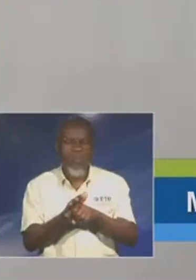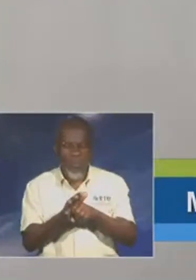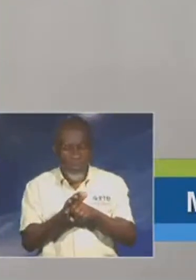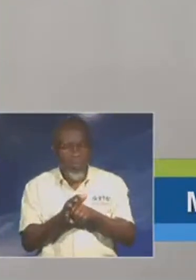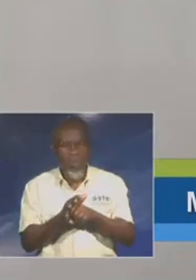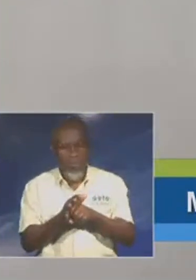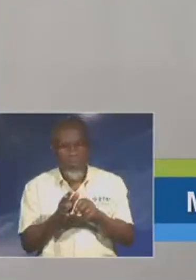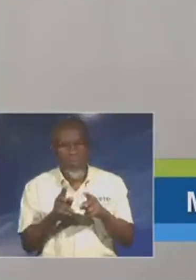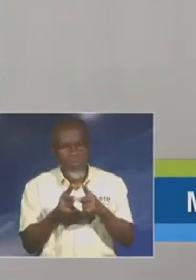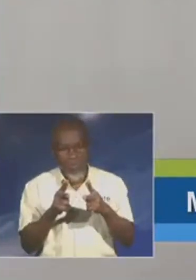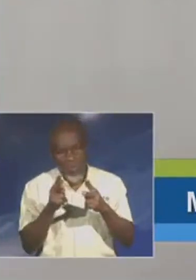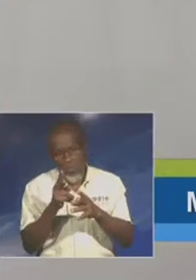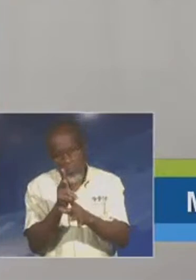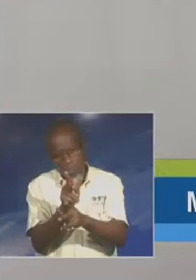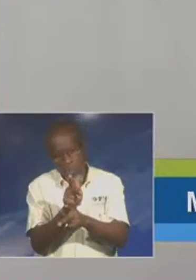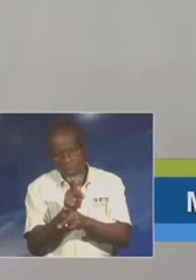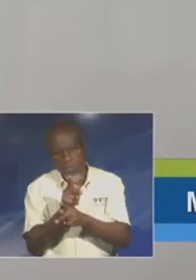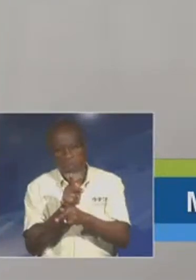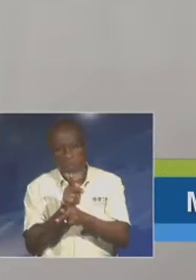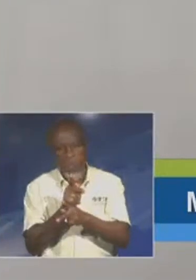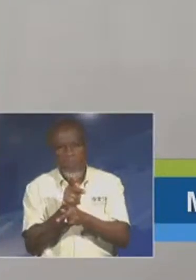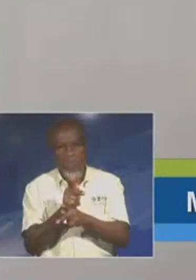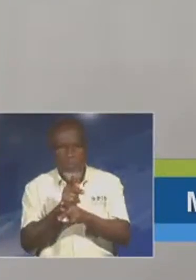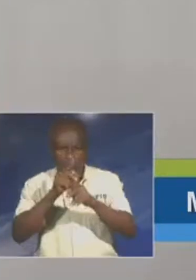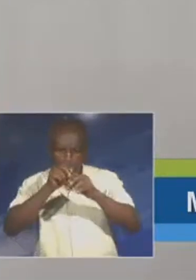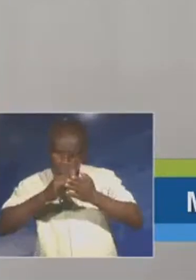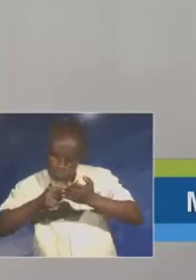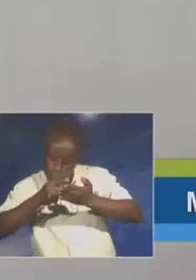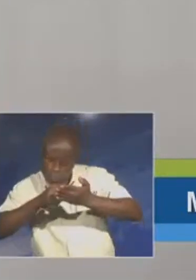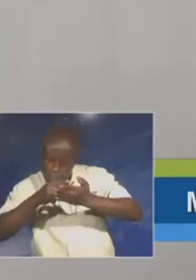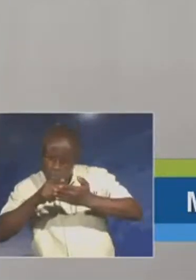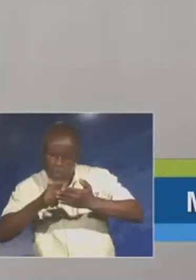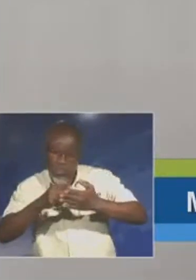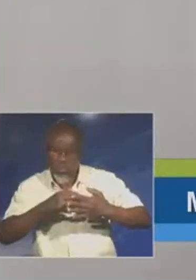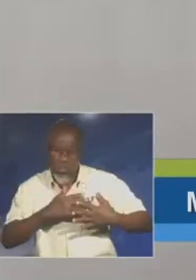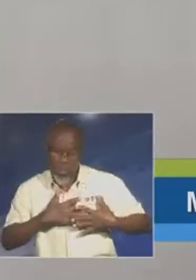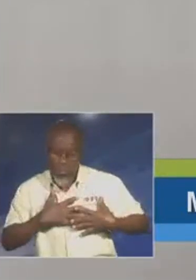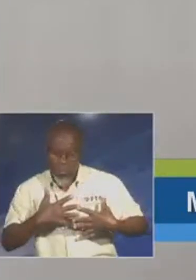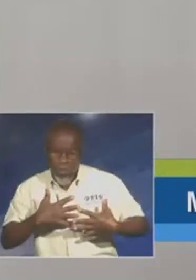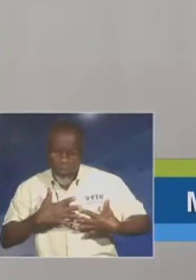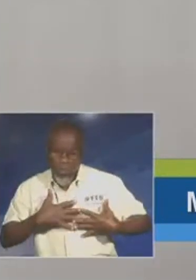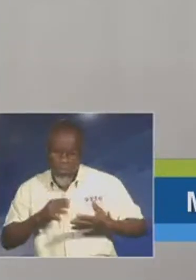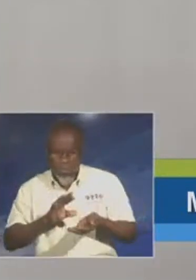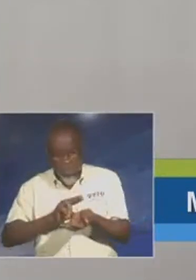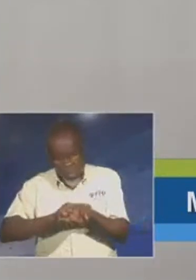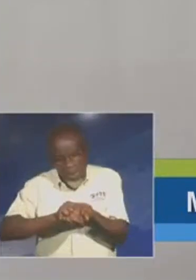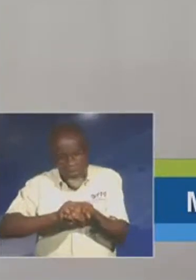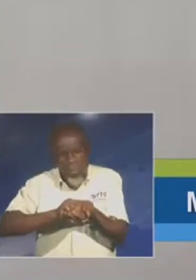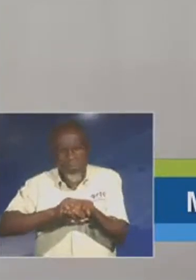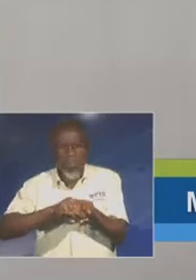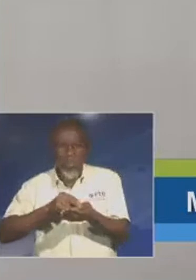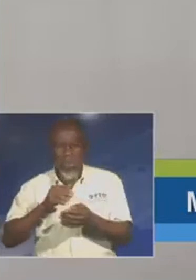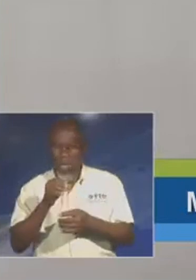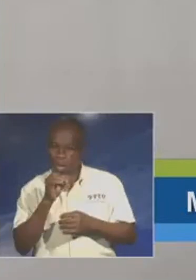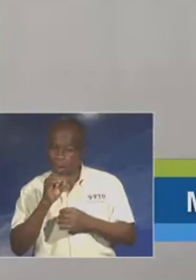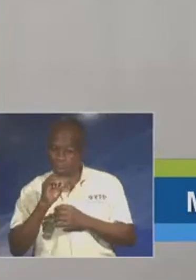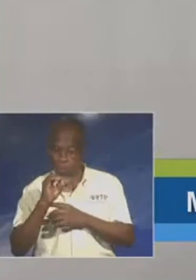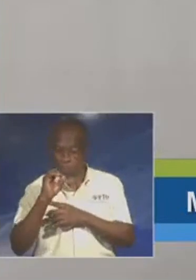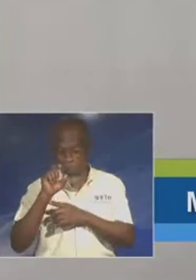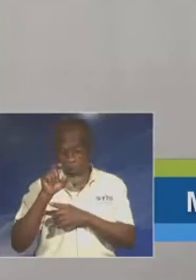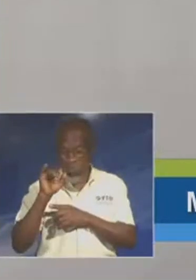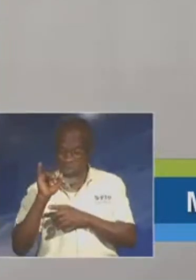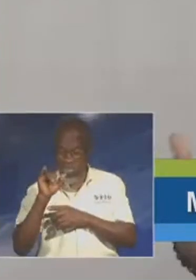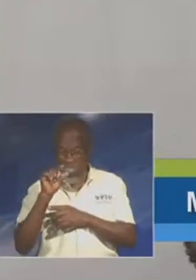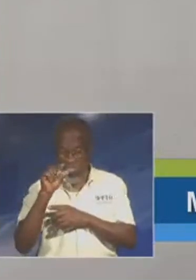things. Check your heart rate every morning, your oxygen level, check your fluid, make sure you're having lots of fluid. What